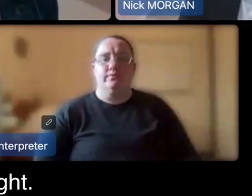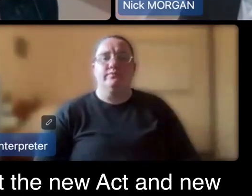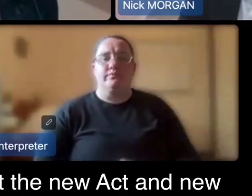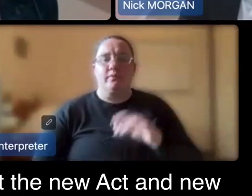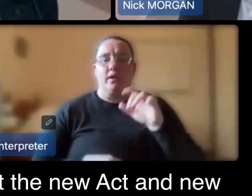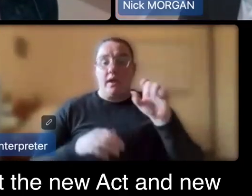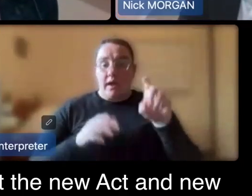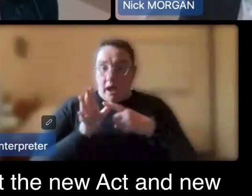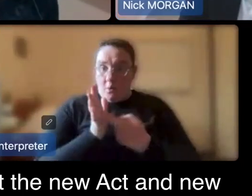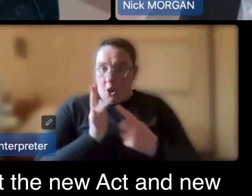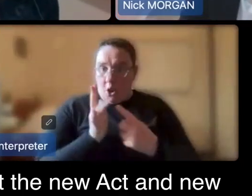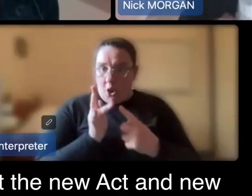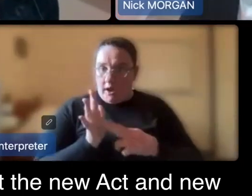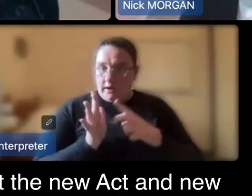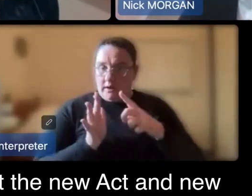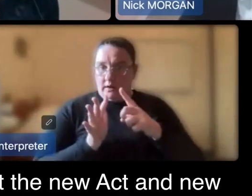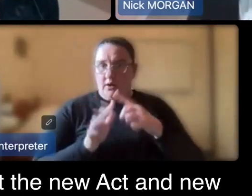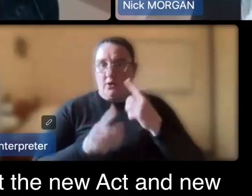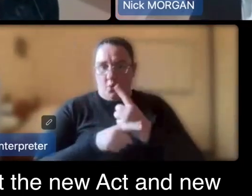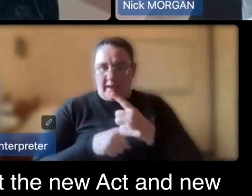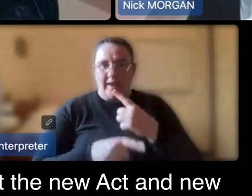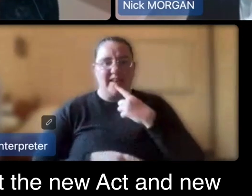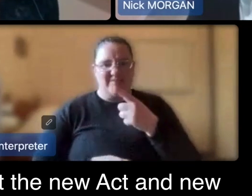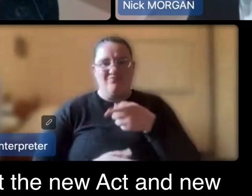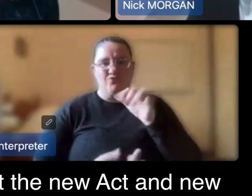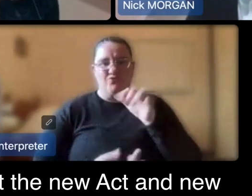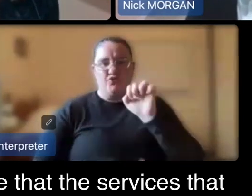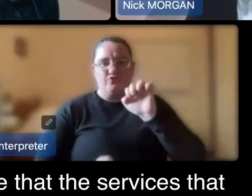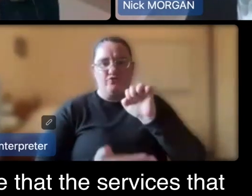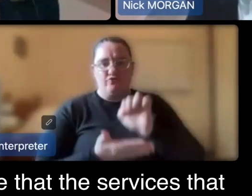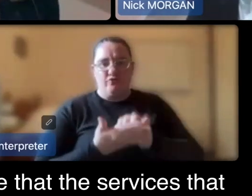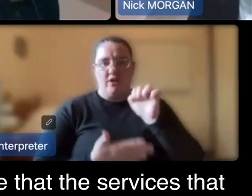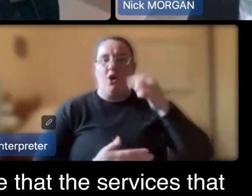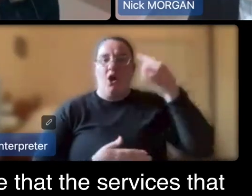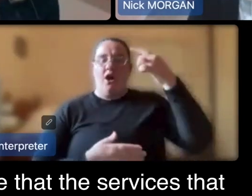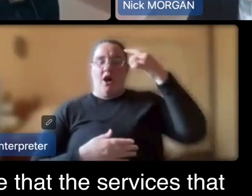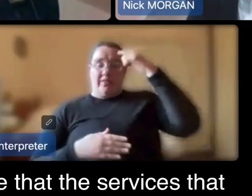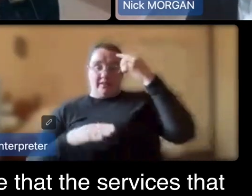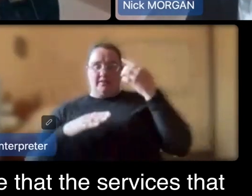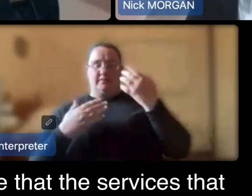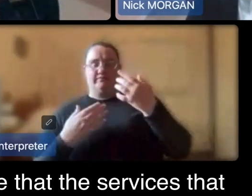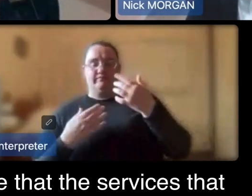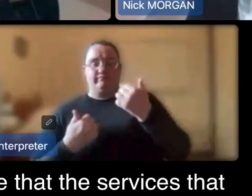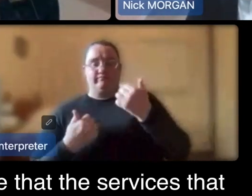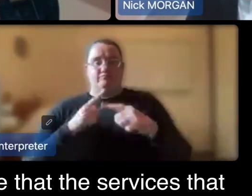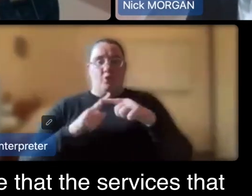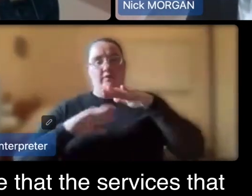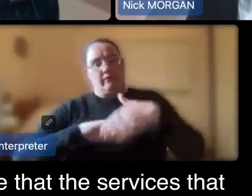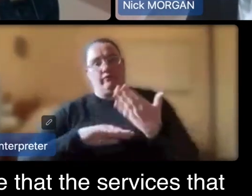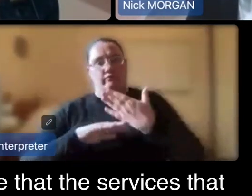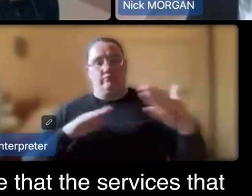That's right. I think the great thing about the new Act and new regulatory framework will be